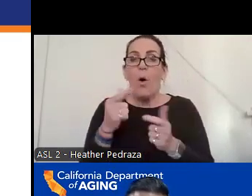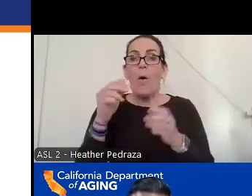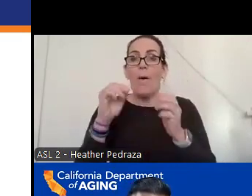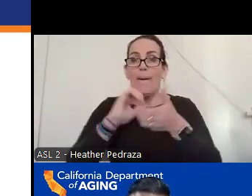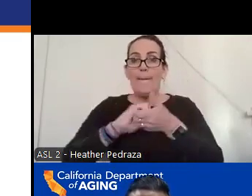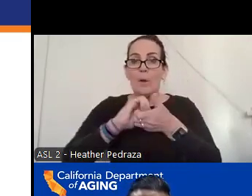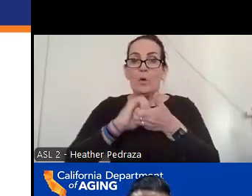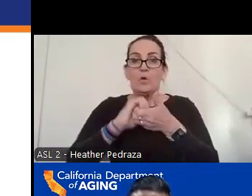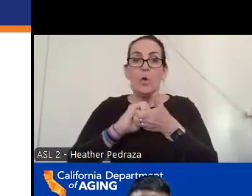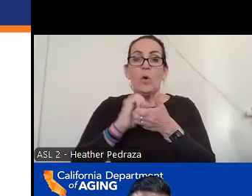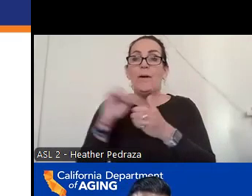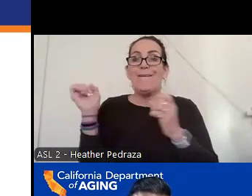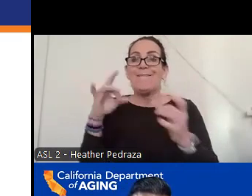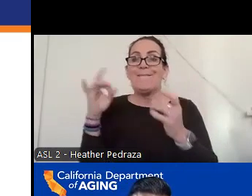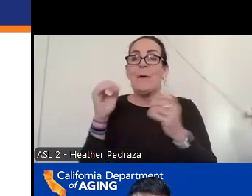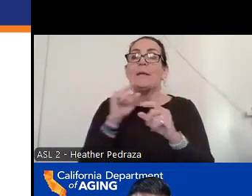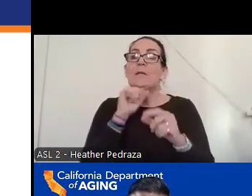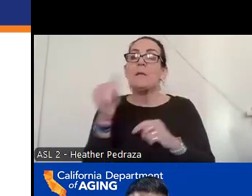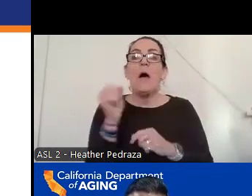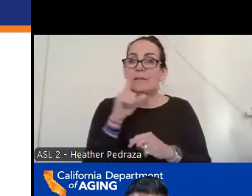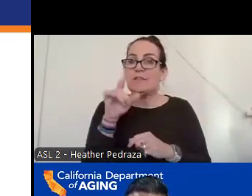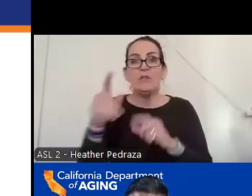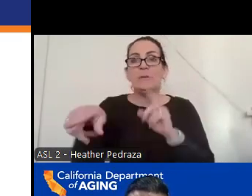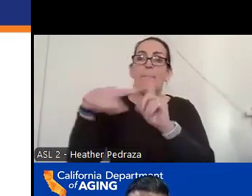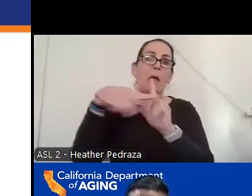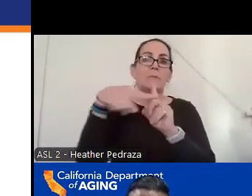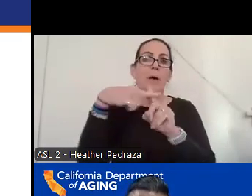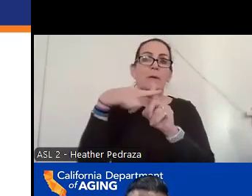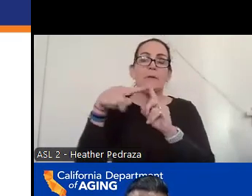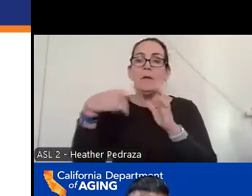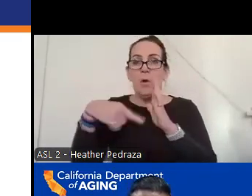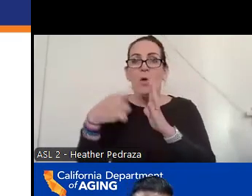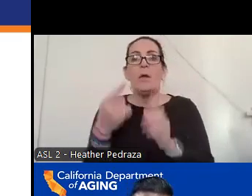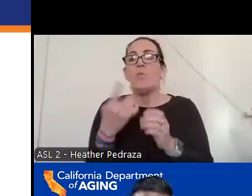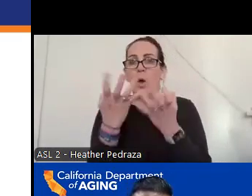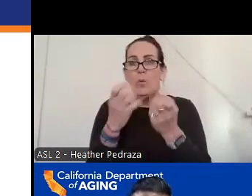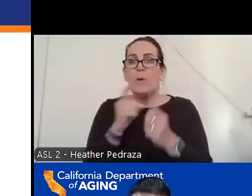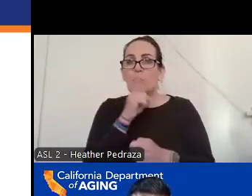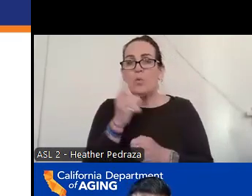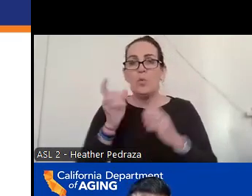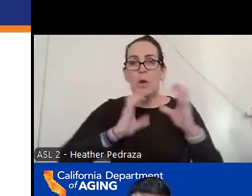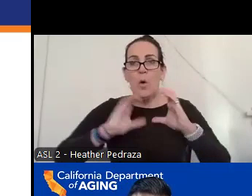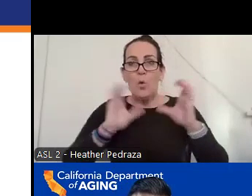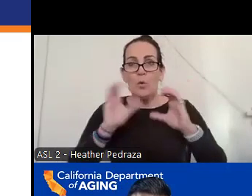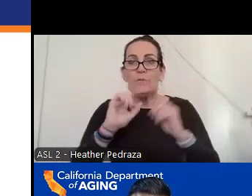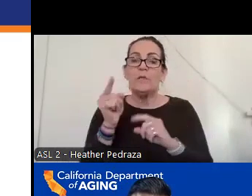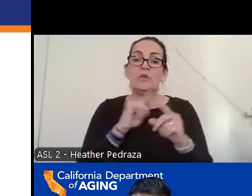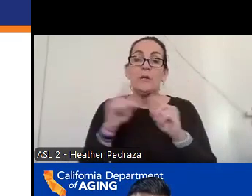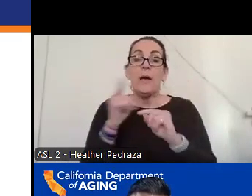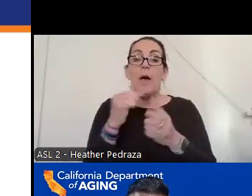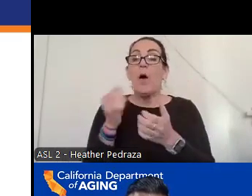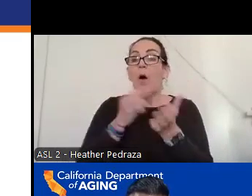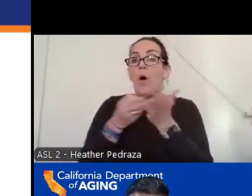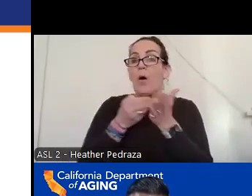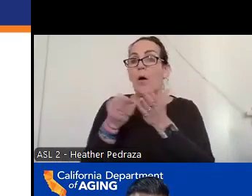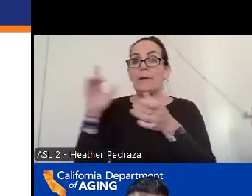positive reinforcement and not just folks telling us that everything's great. We want to have those real conversations, get honest feedback that will really help us with the next 5 years